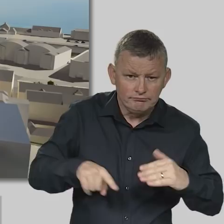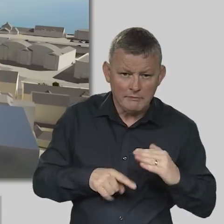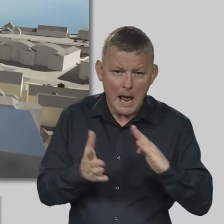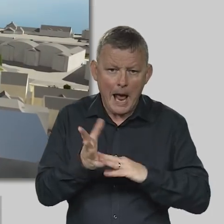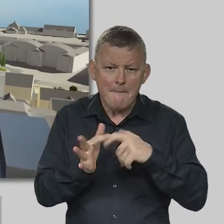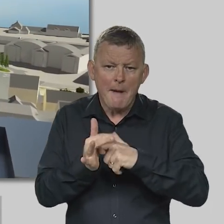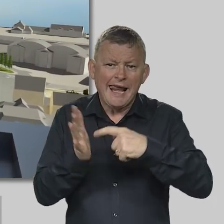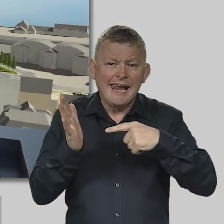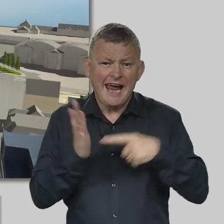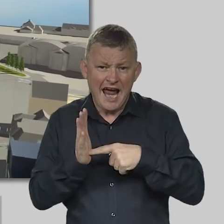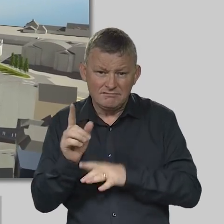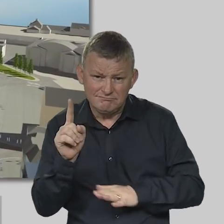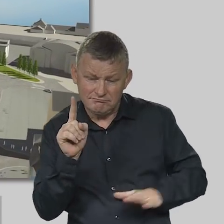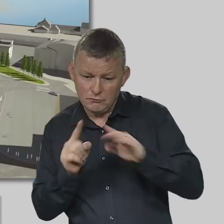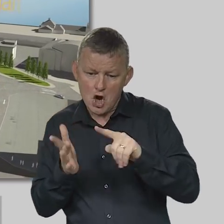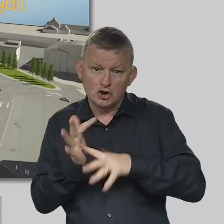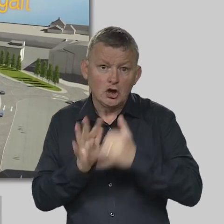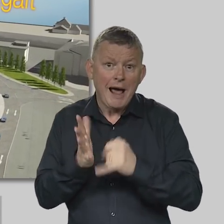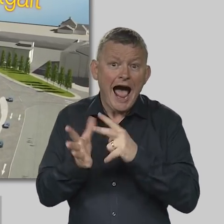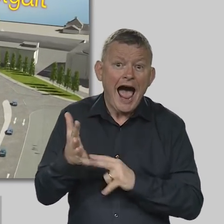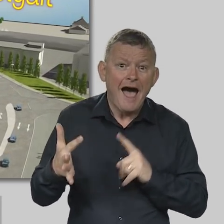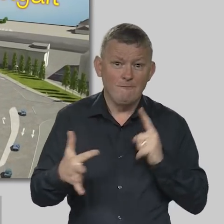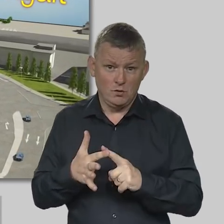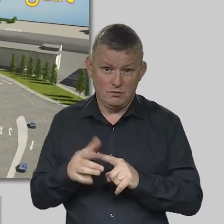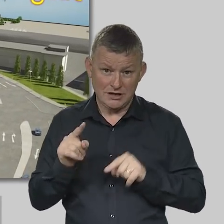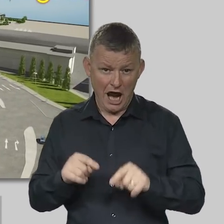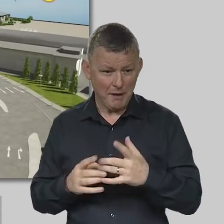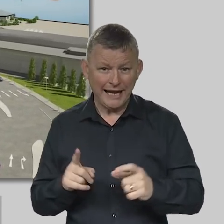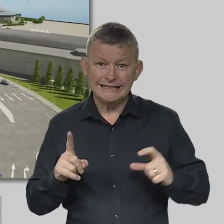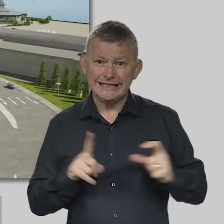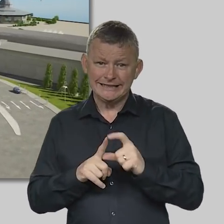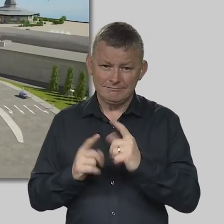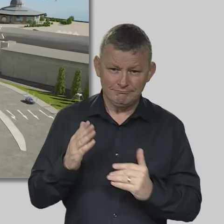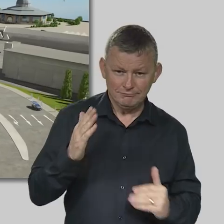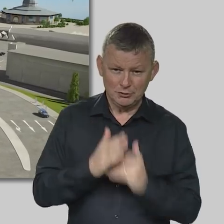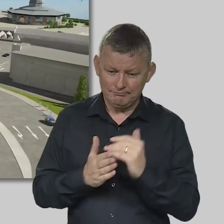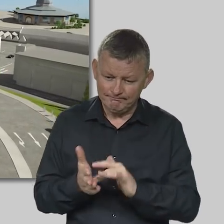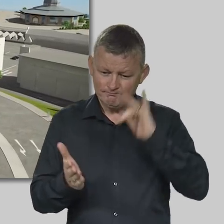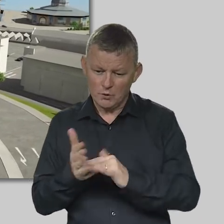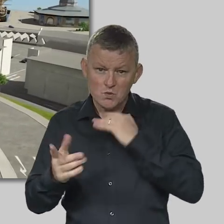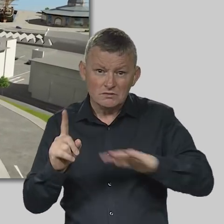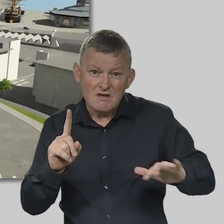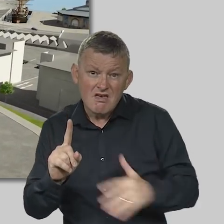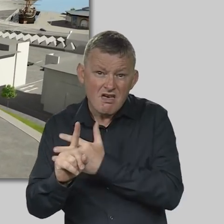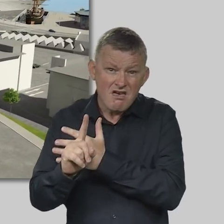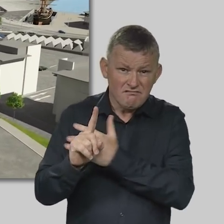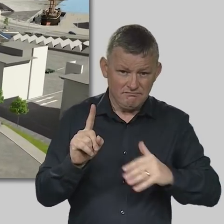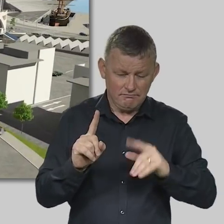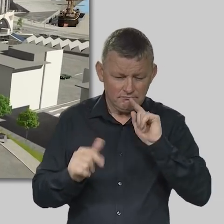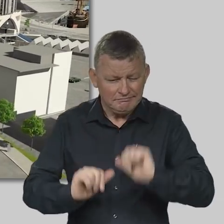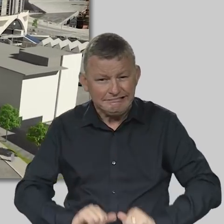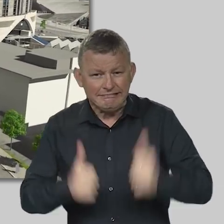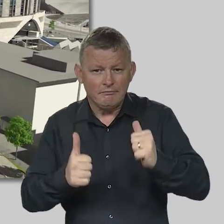Travelling south towards the waterfront, the Market Gate leads on to Thompson Avenue. Now we are in the heart of Dundee's new